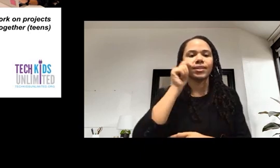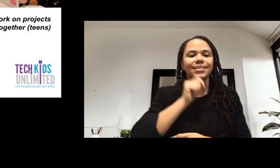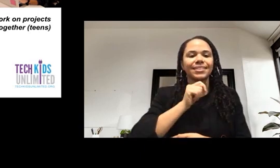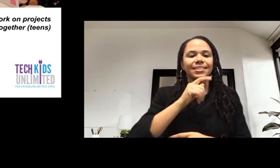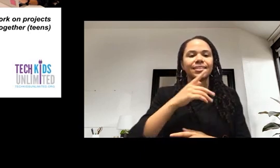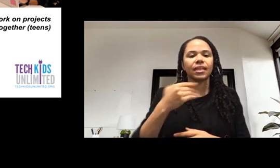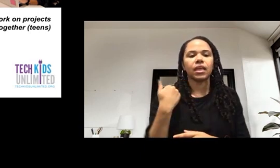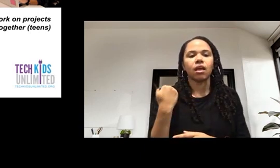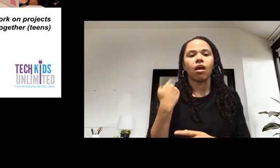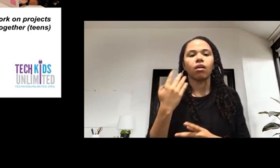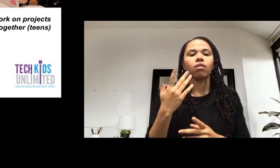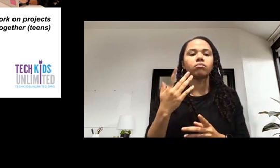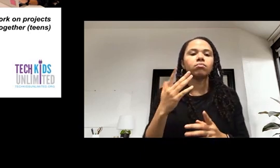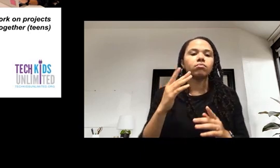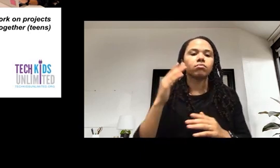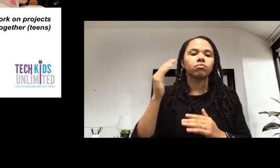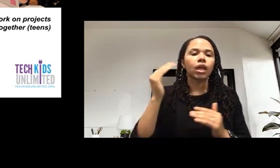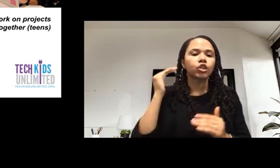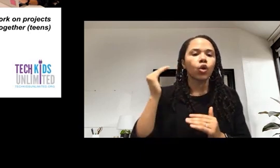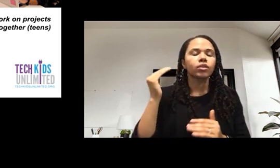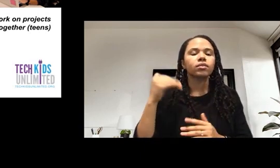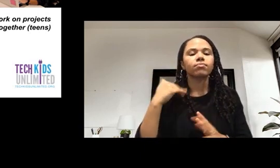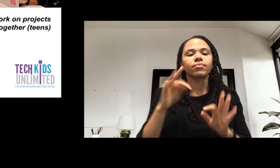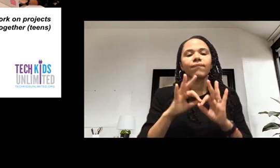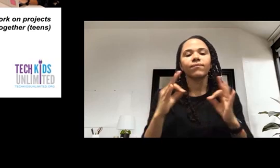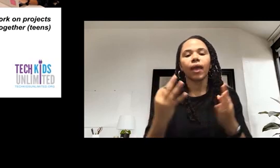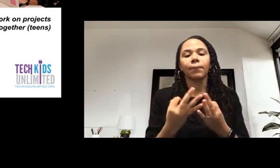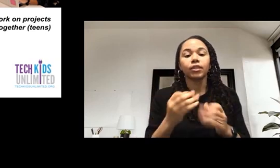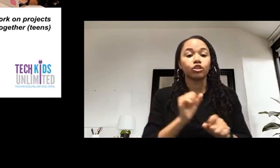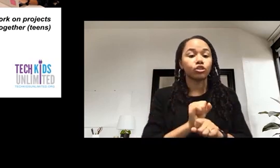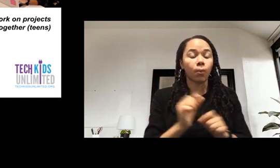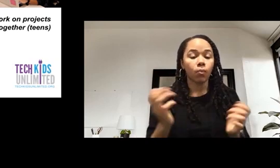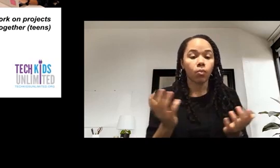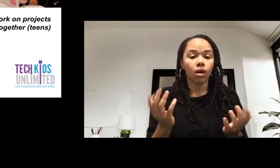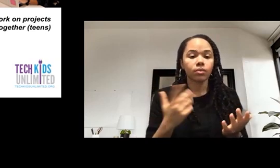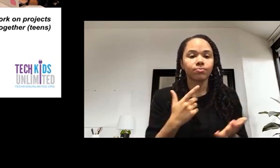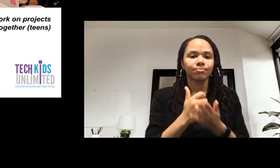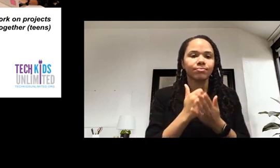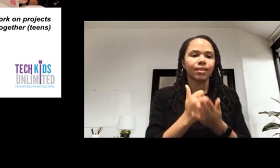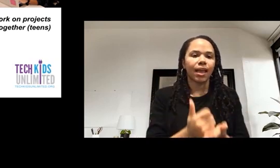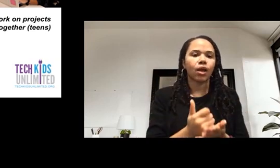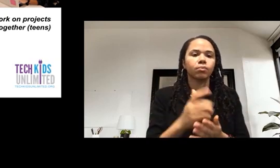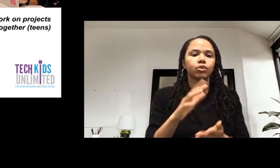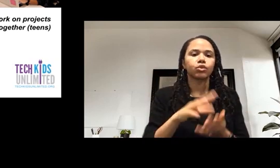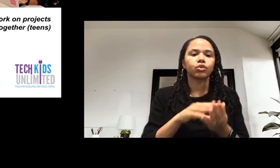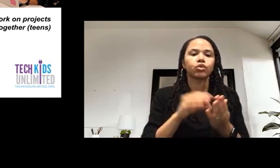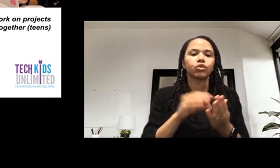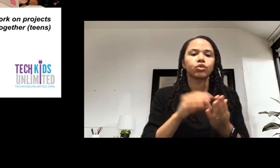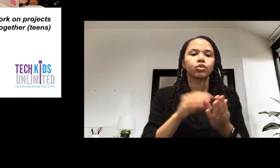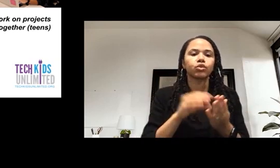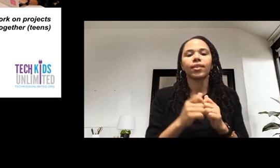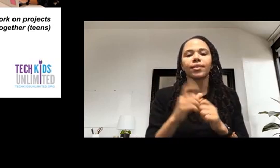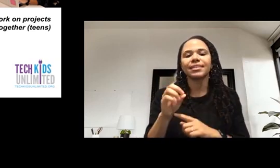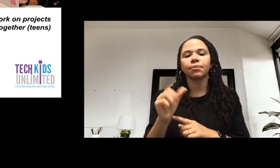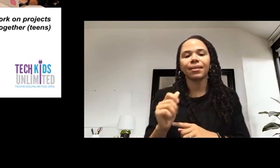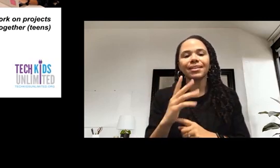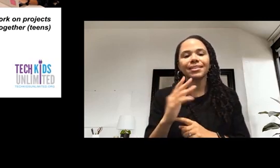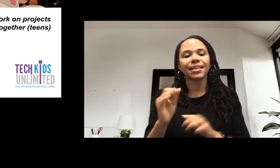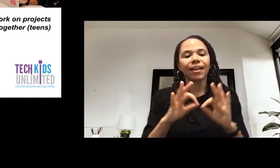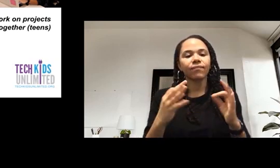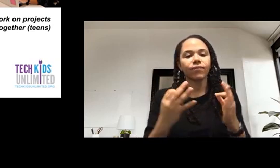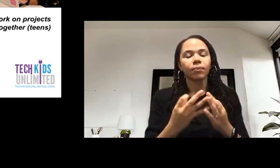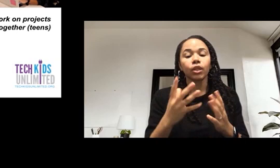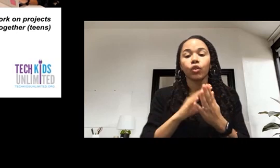all year long. And our job is to help students with disabilities learn to recognize what they need, learn to express what they